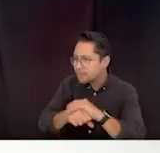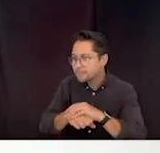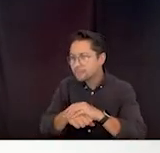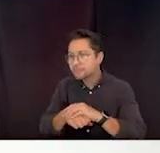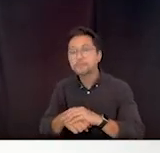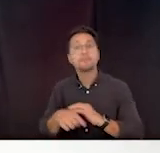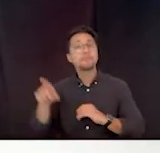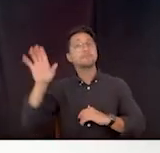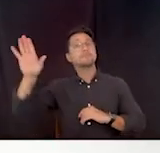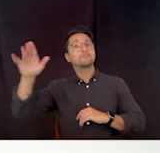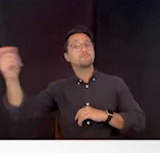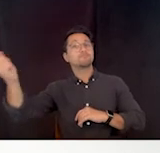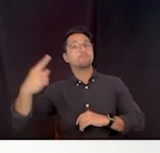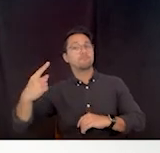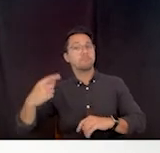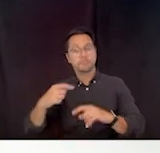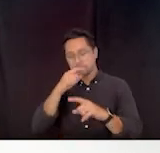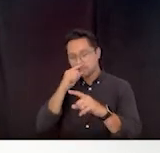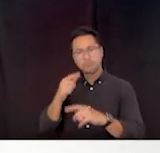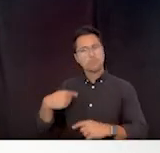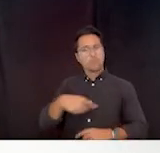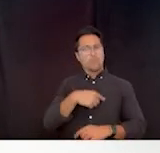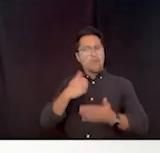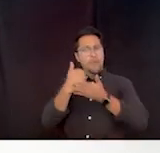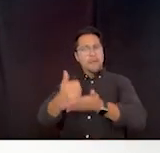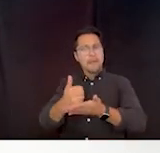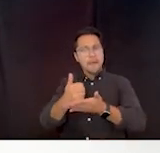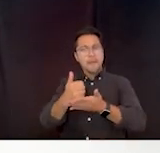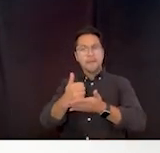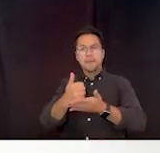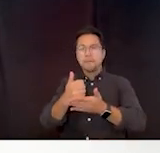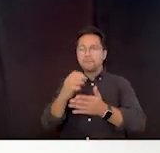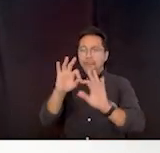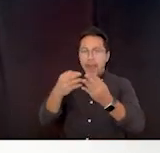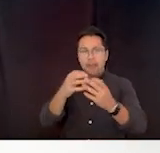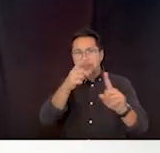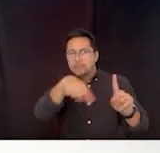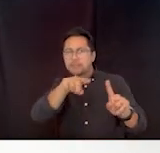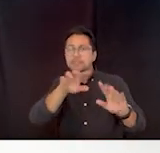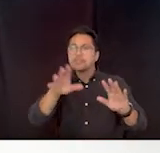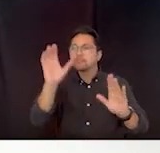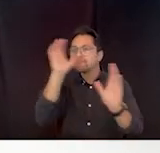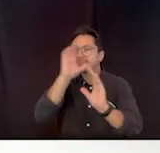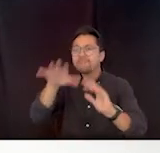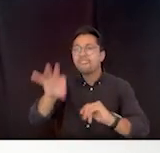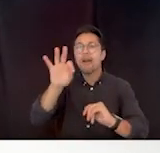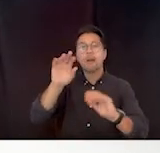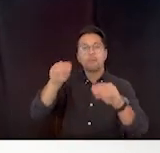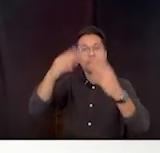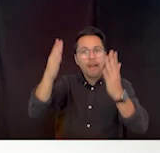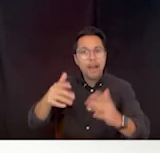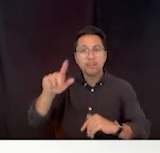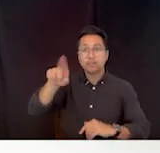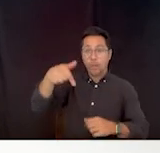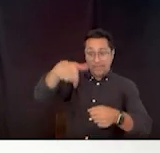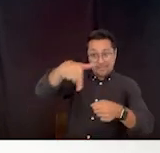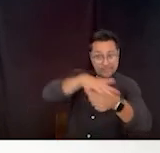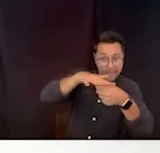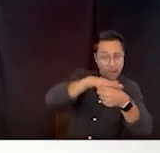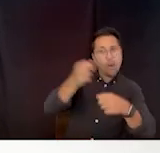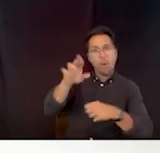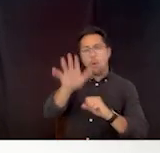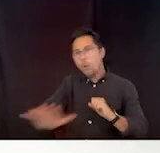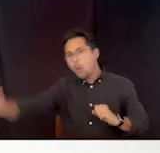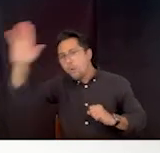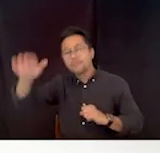state. Okay, so the question was, do we help families find providers just in our area across the state? And we do